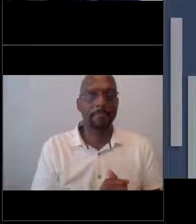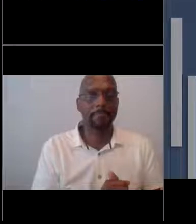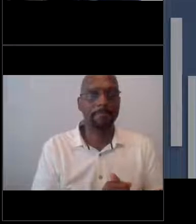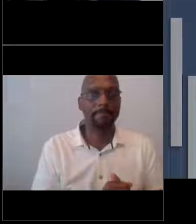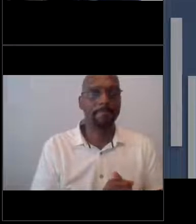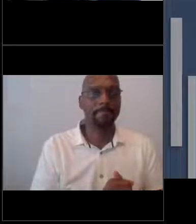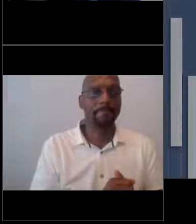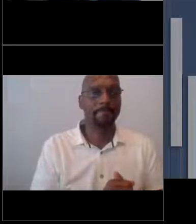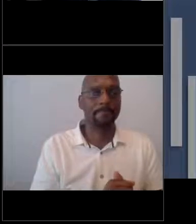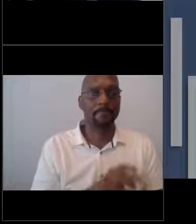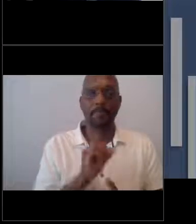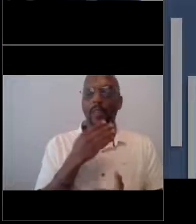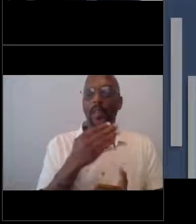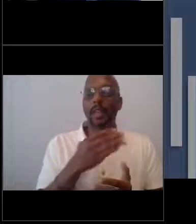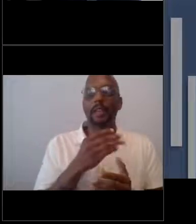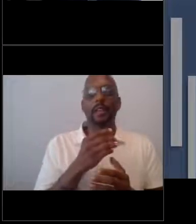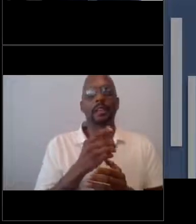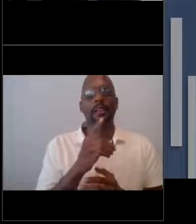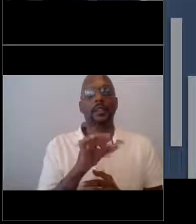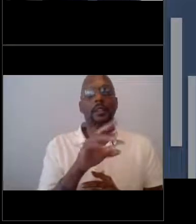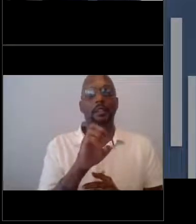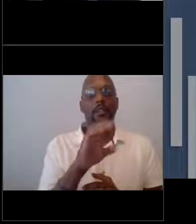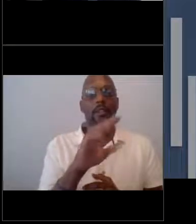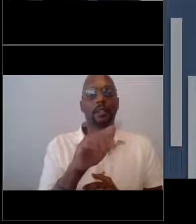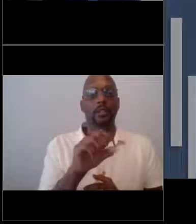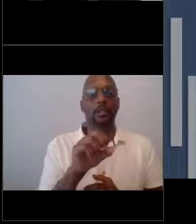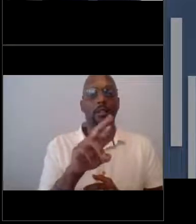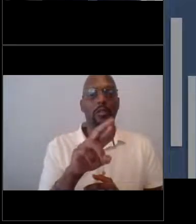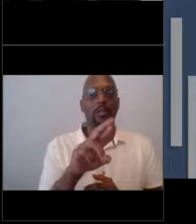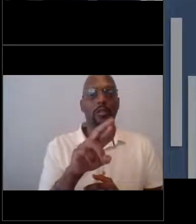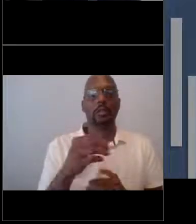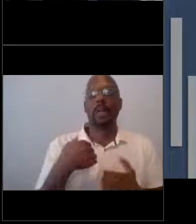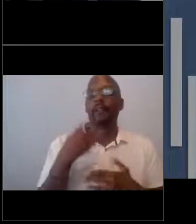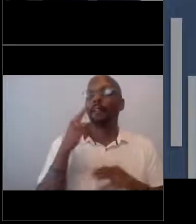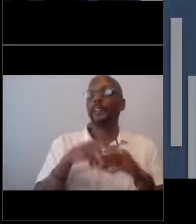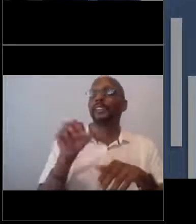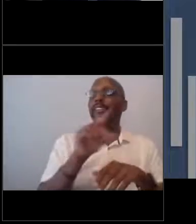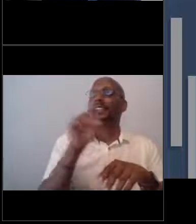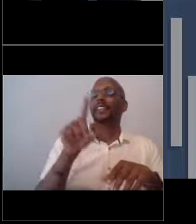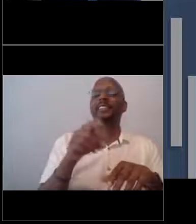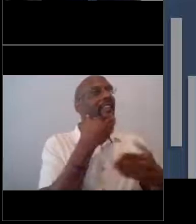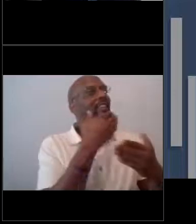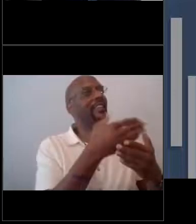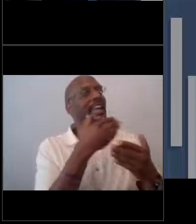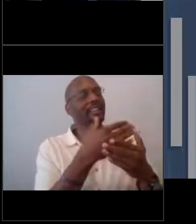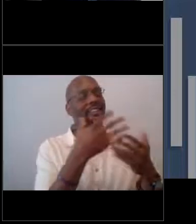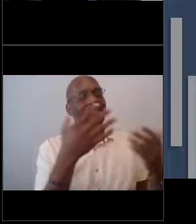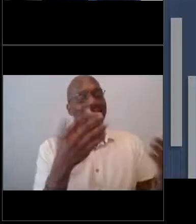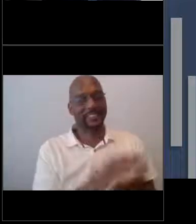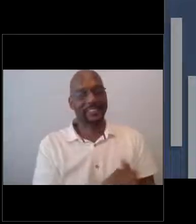Okay, thank you so much, Director. Thank you very much. Have fun in San Diego. Thank you.